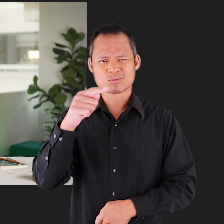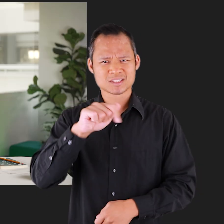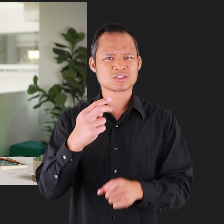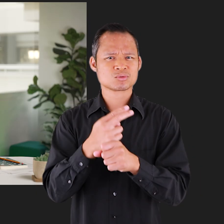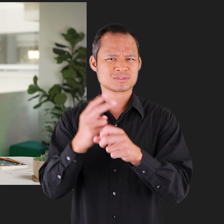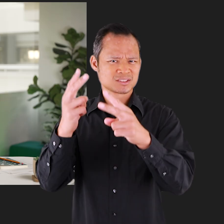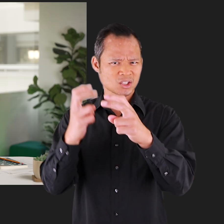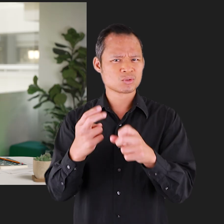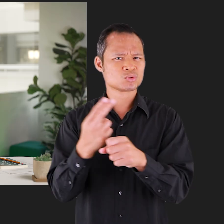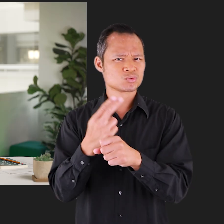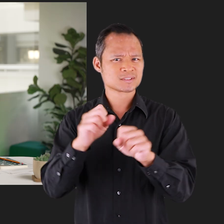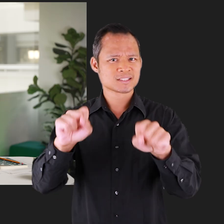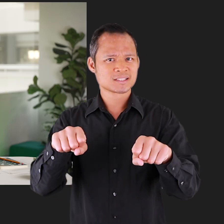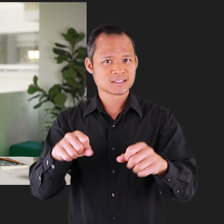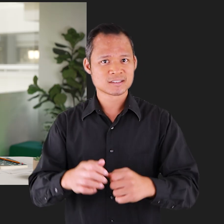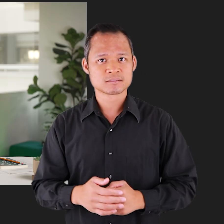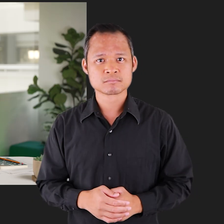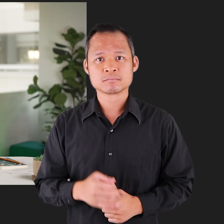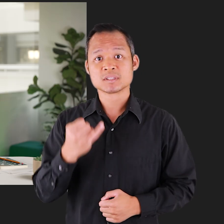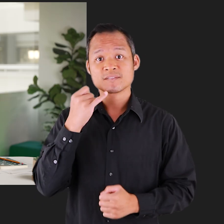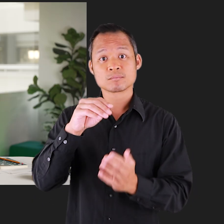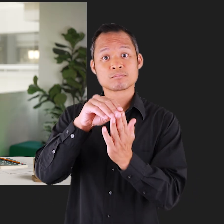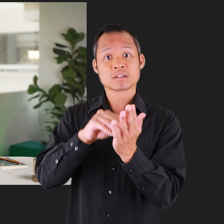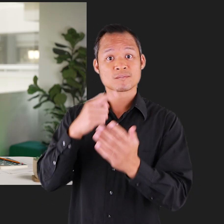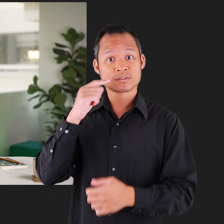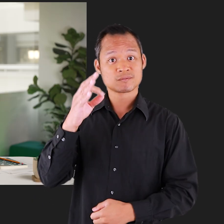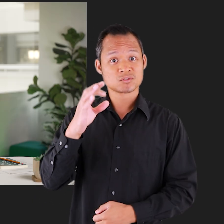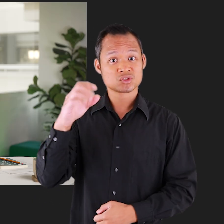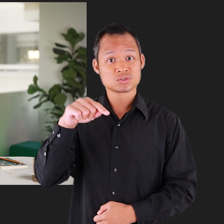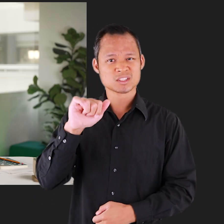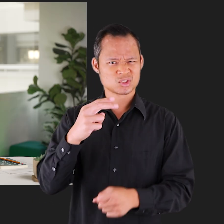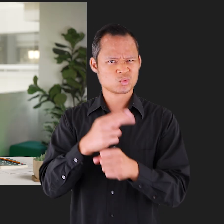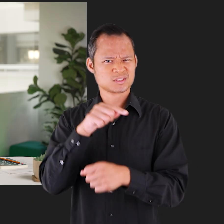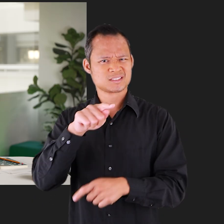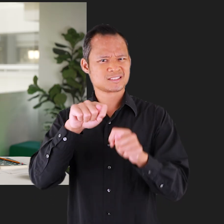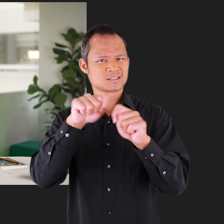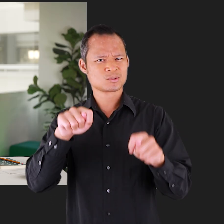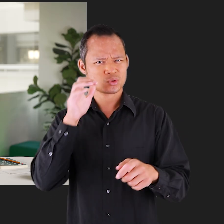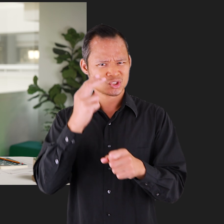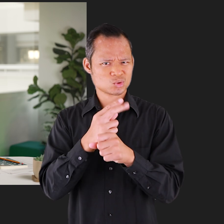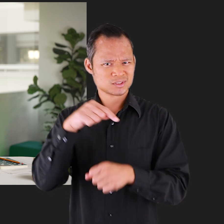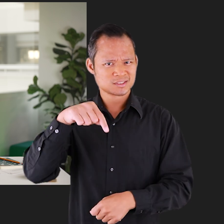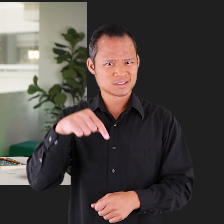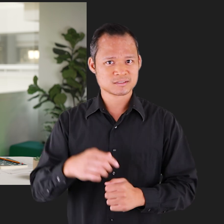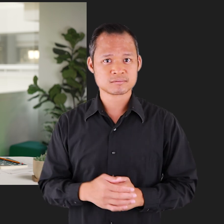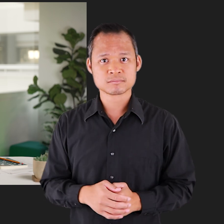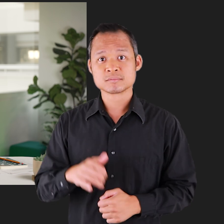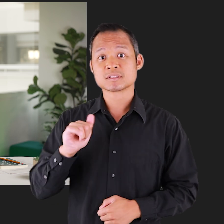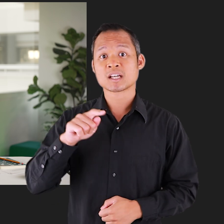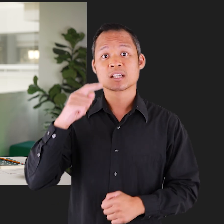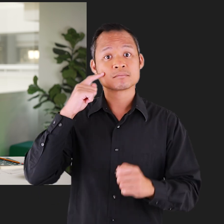use. If you're applying to Futurpreneur, this is the only cash flow template we will consider. Our cash flow is specifically designed for